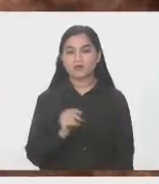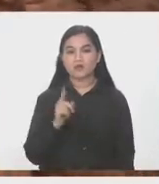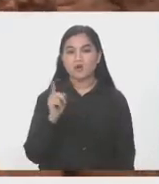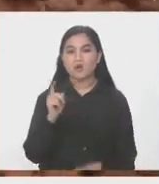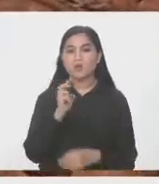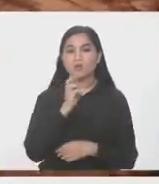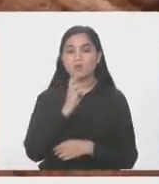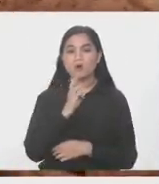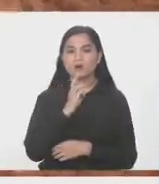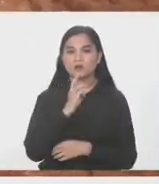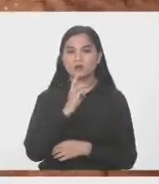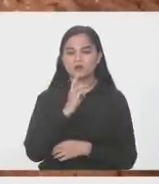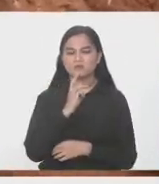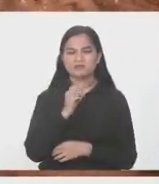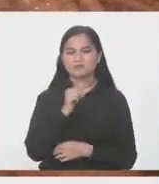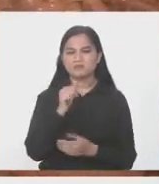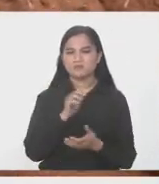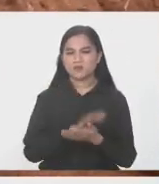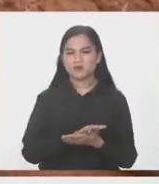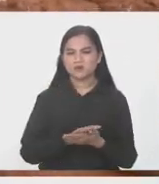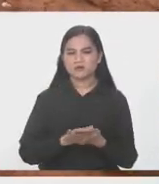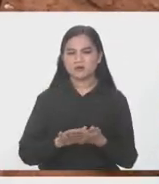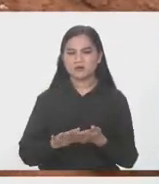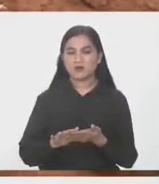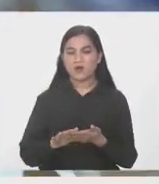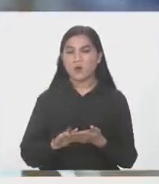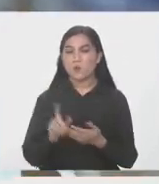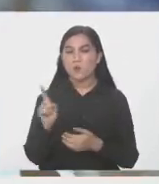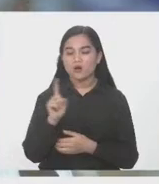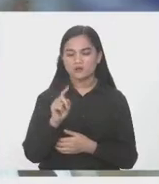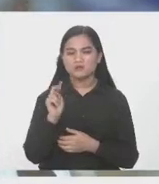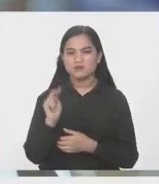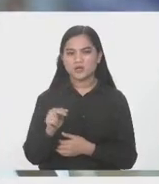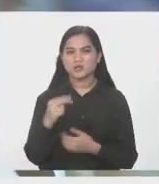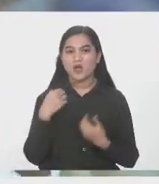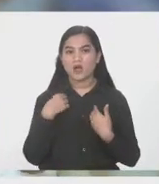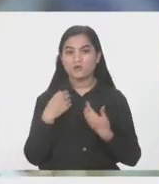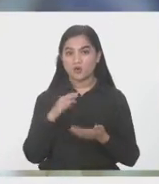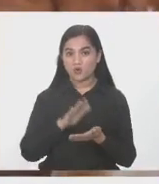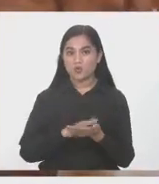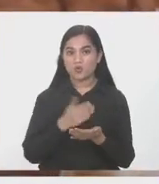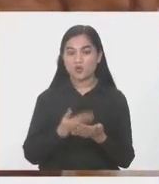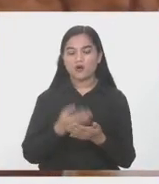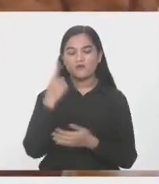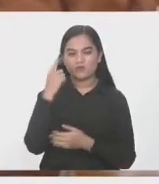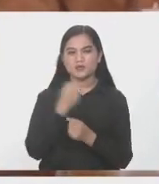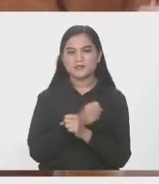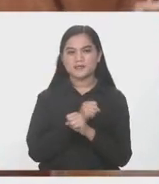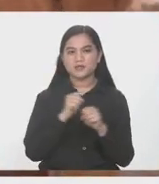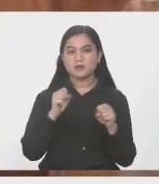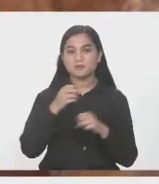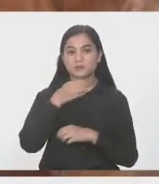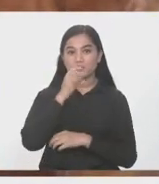obviously isn't clean. Boiling it is their only viable solution to make it safe to drink.